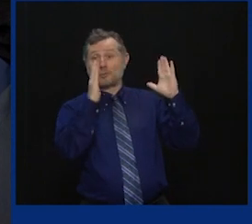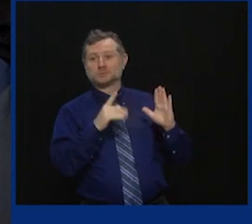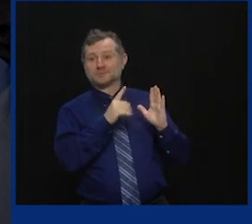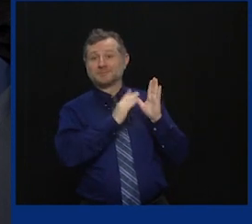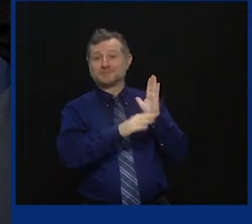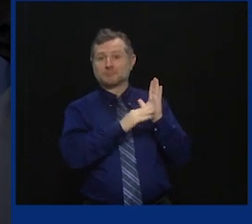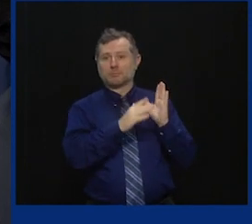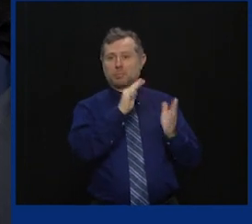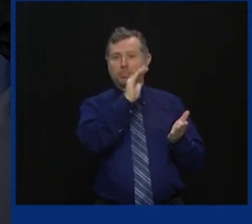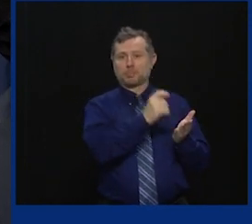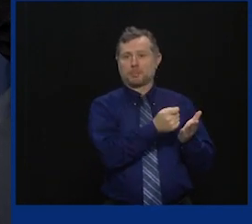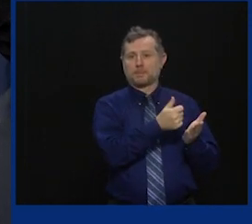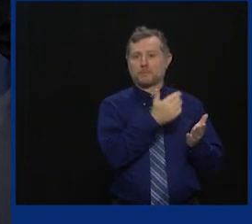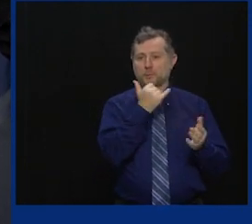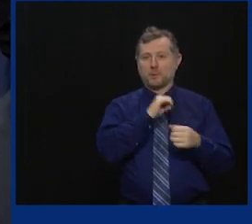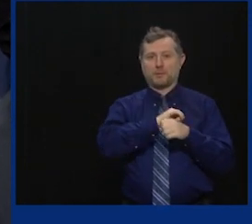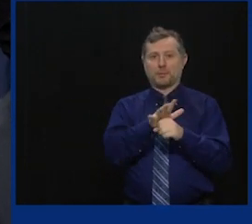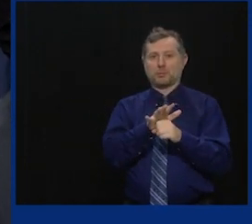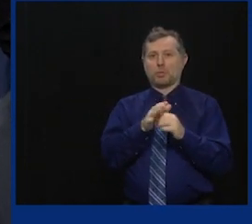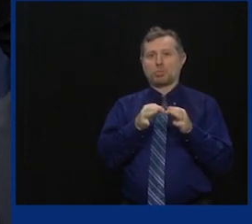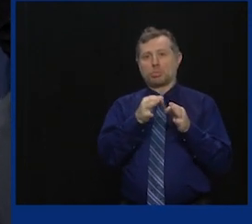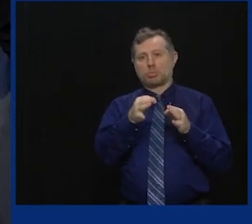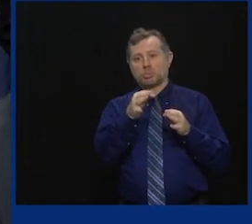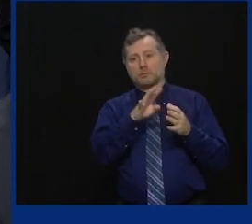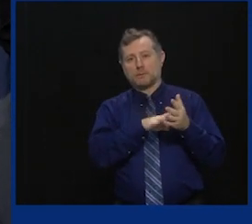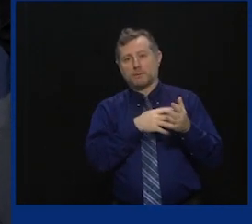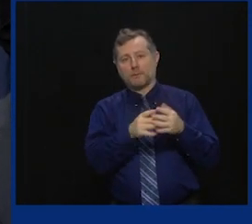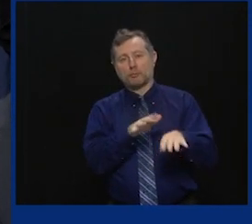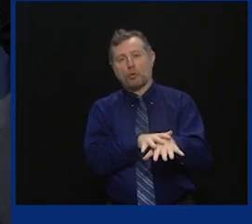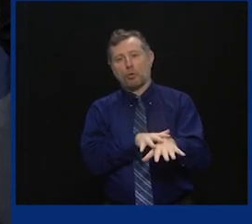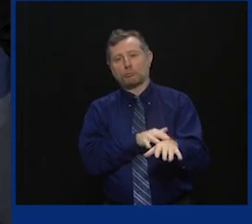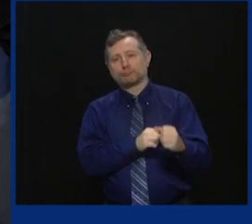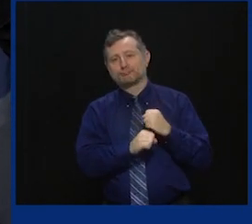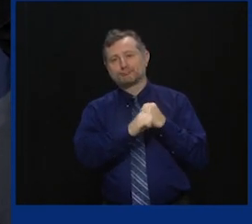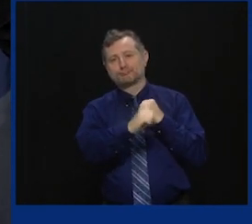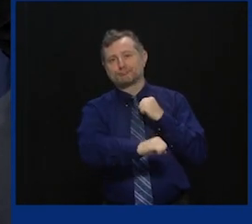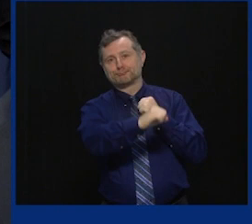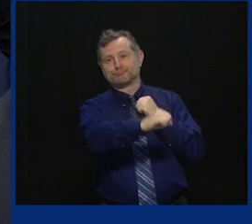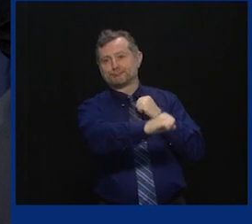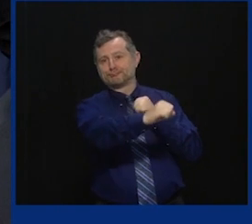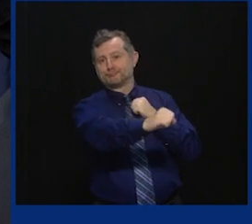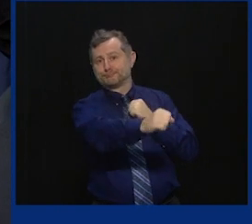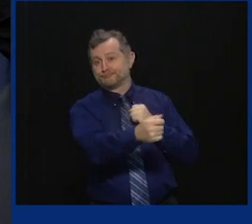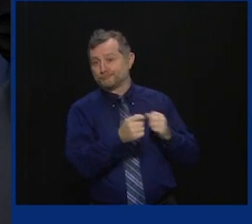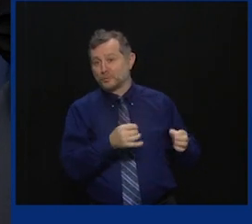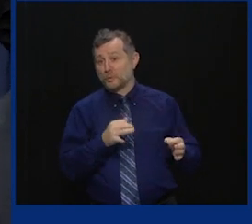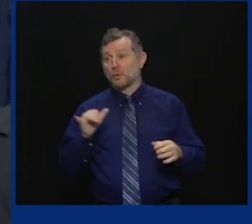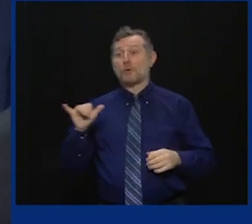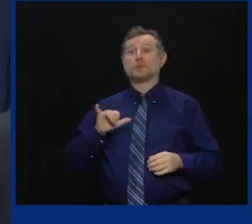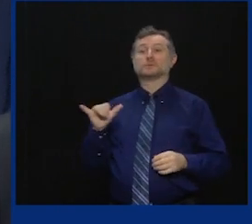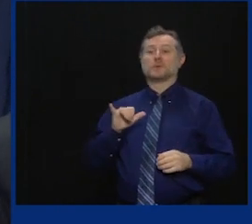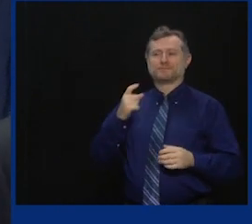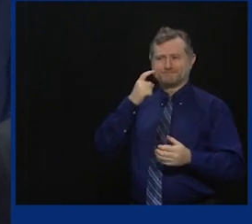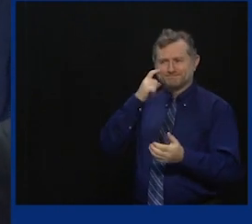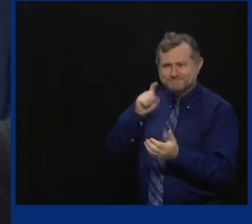pandemic. We've also seen, quite frankly, the inability to get things,